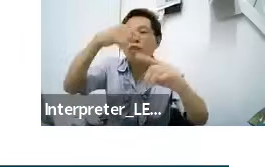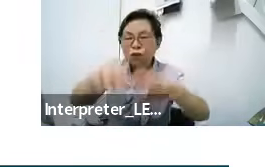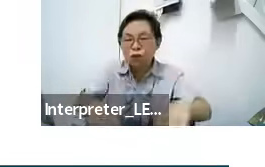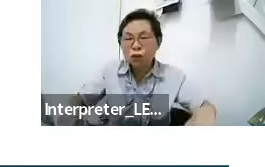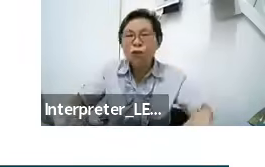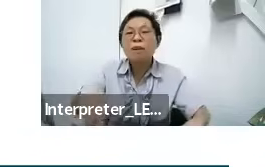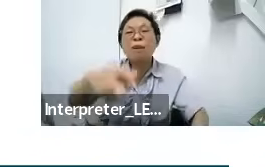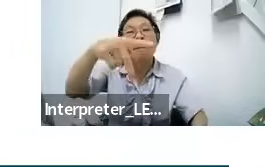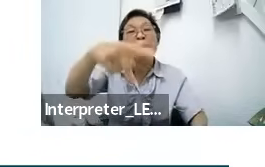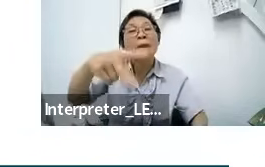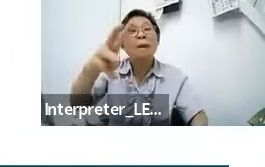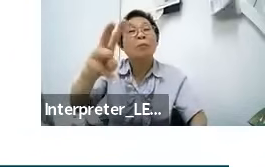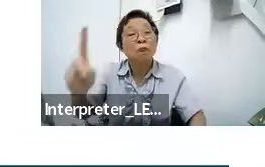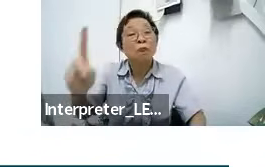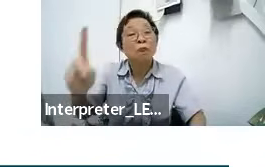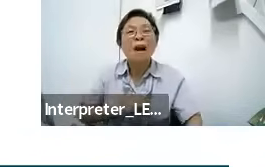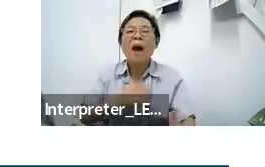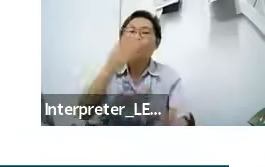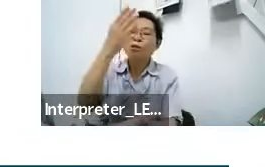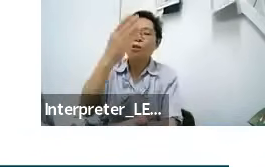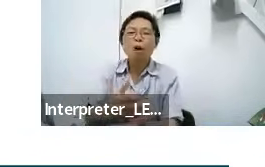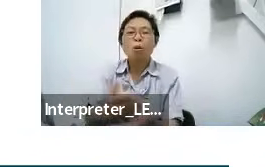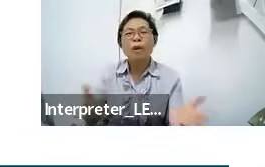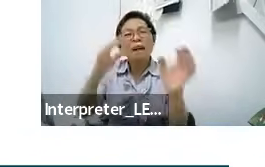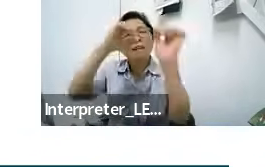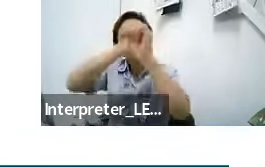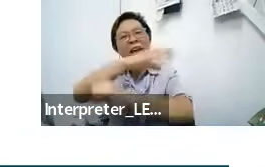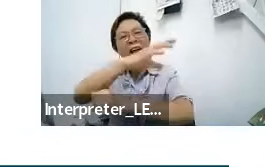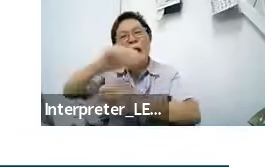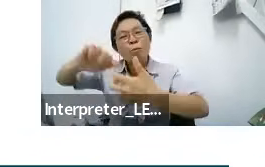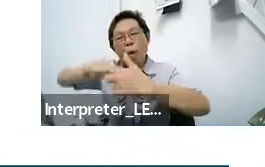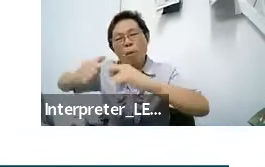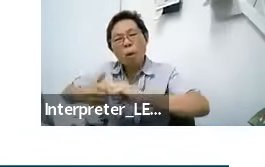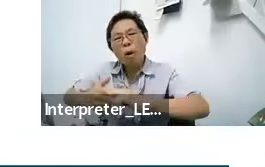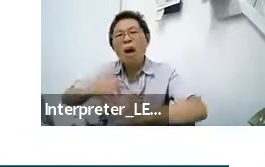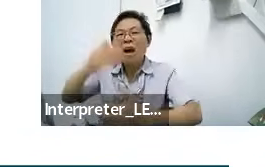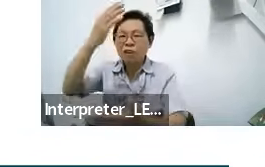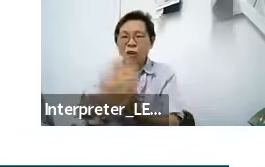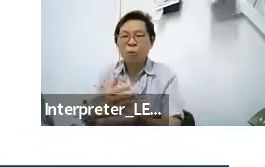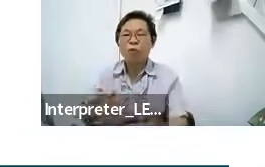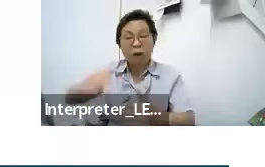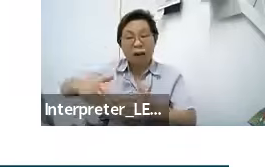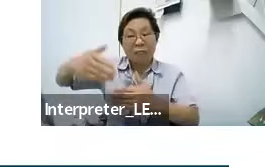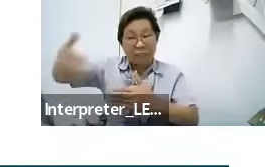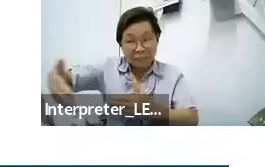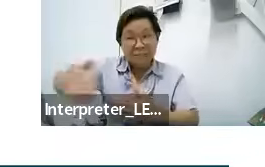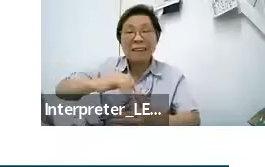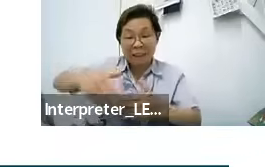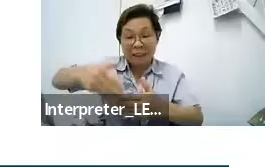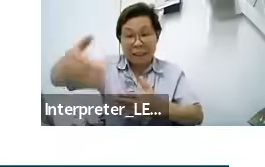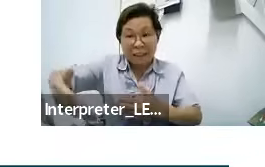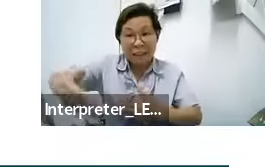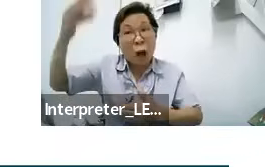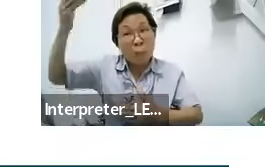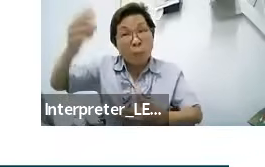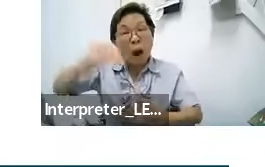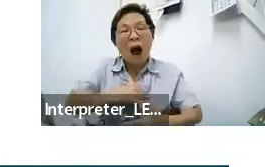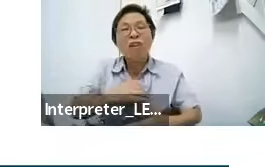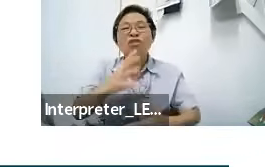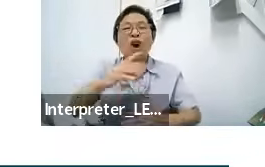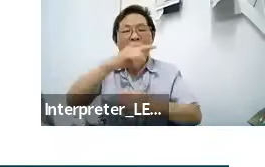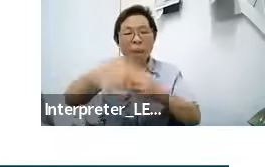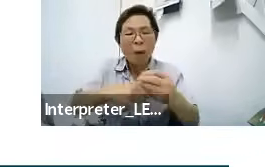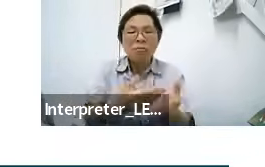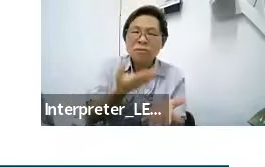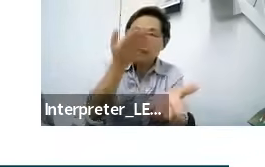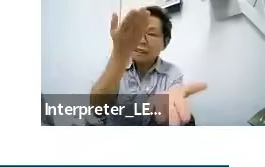from here from challenges and issue. So probably for the next round, I will talk about the suggestions